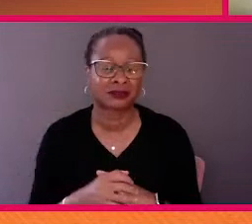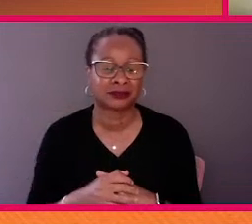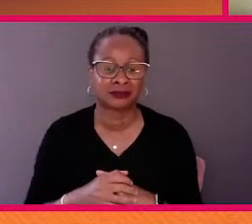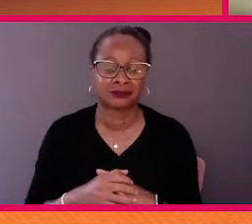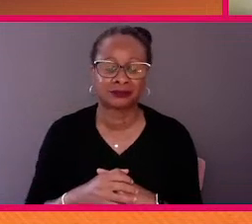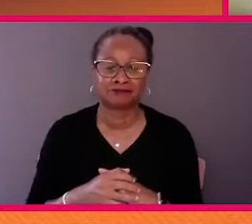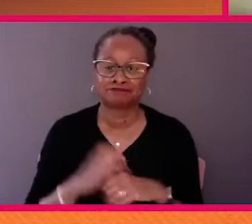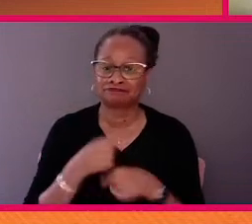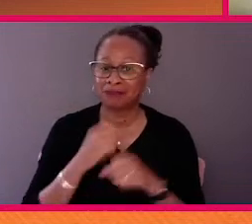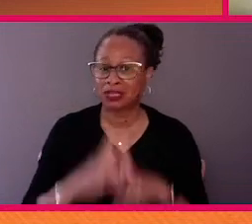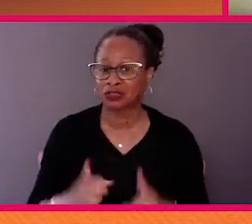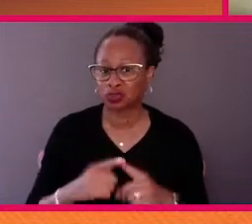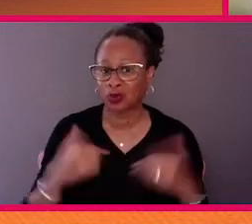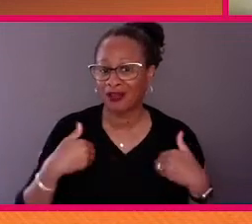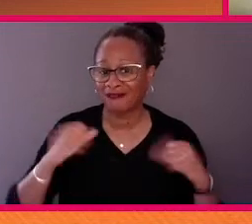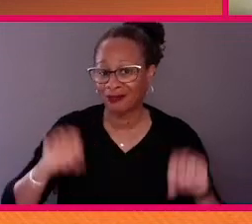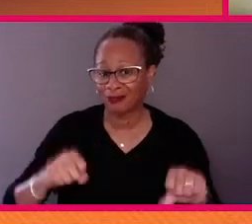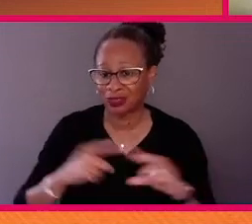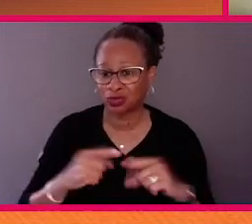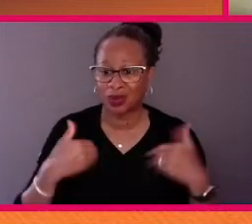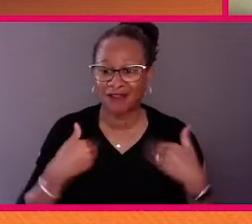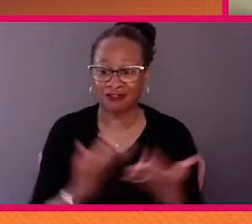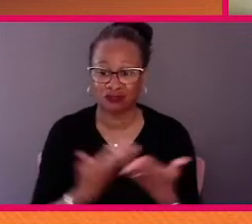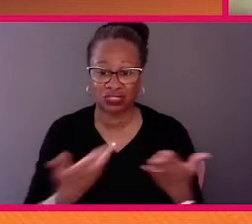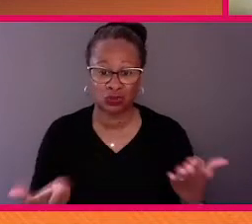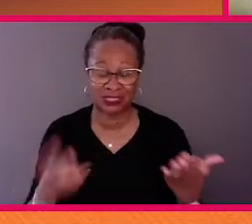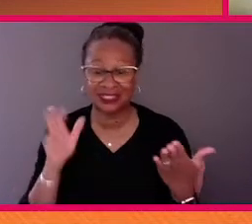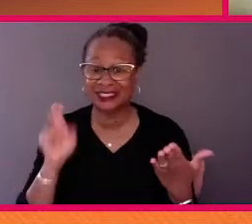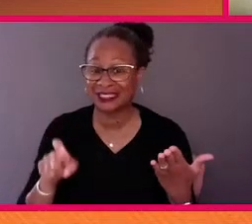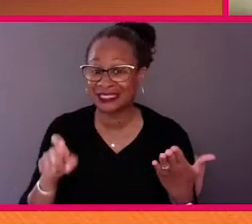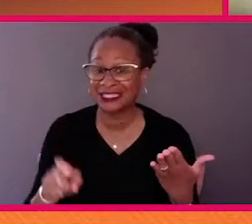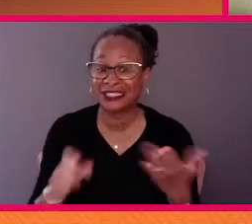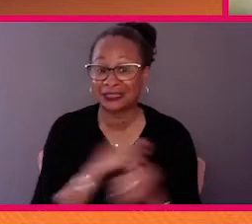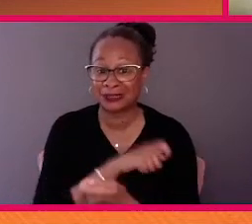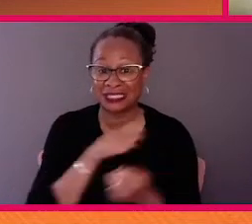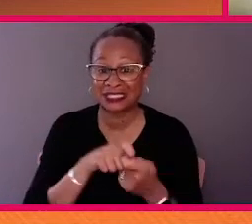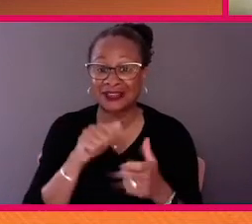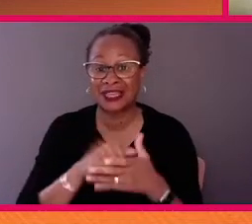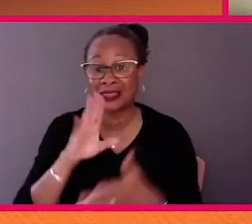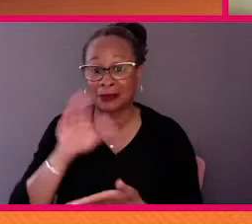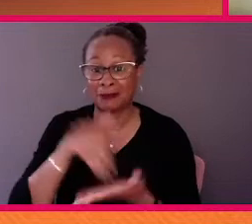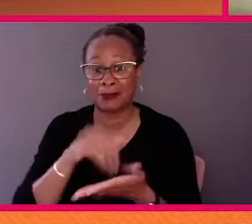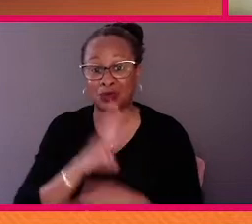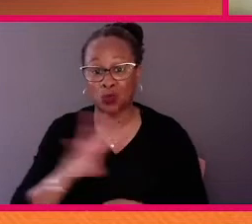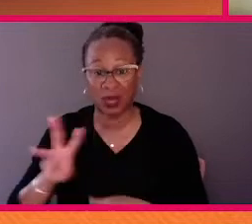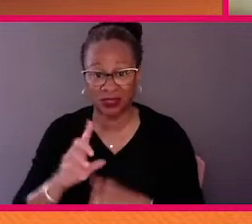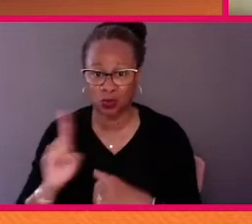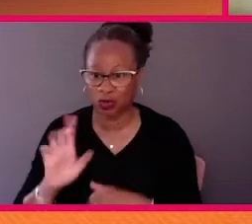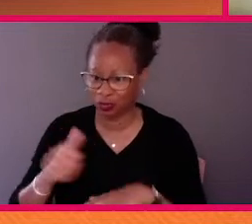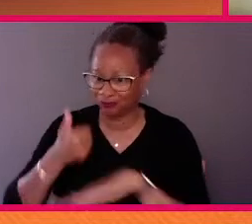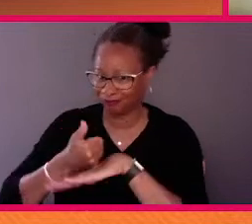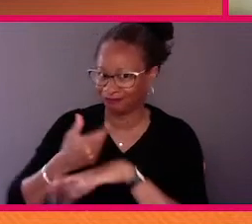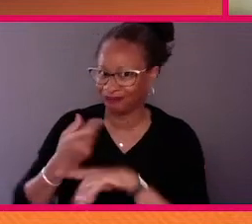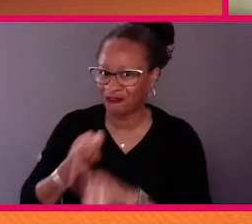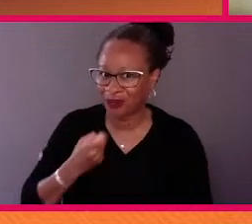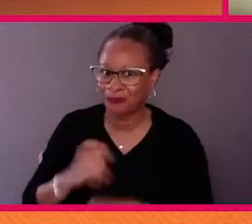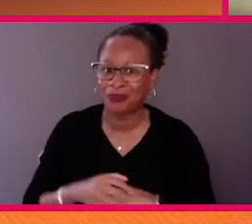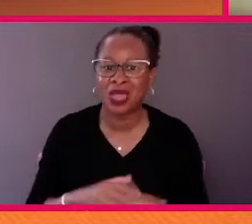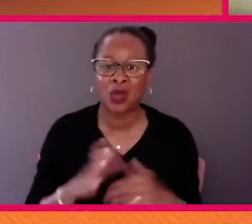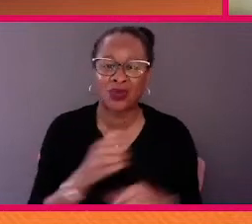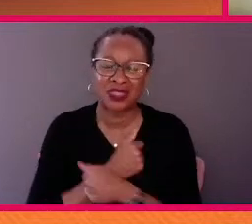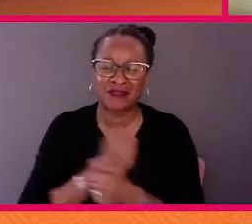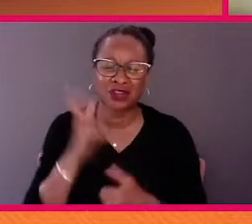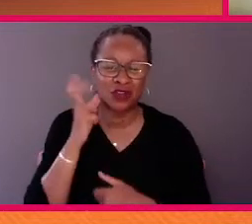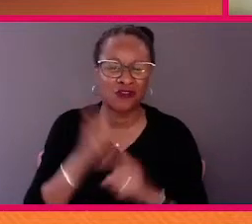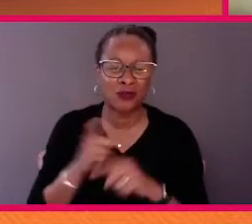makers to be able to have the resources that they need specifically in the Midwest, of which you are based. So would love to hear from you, Hao, in